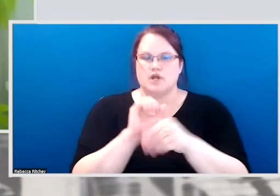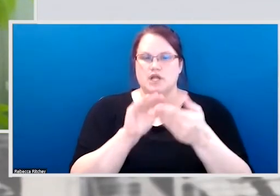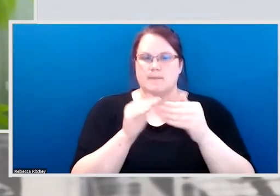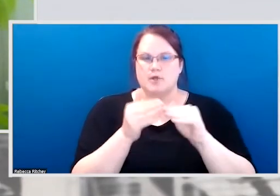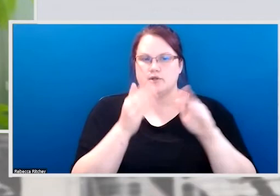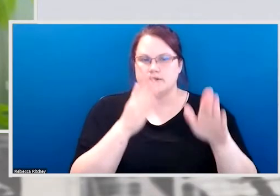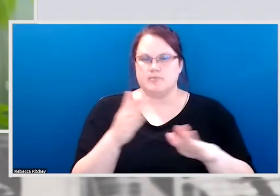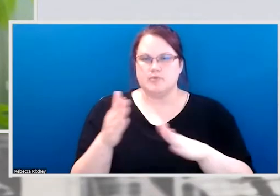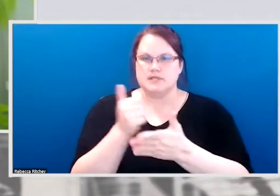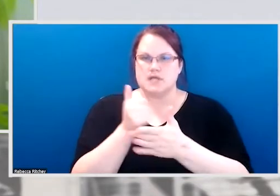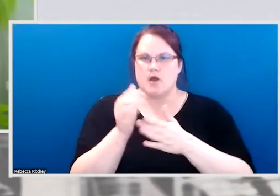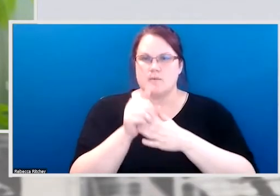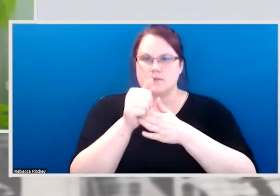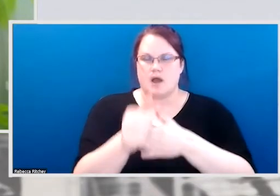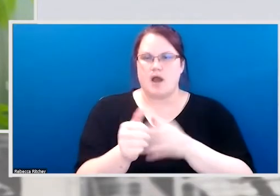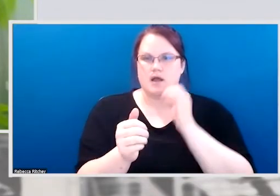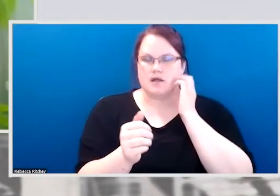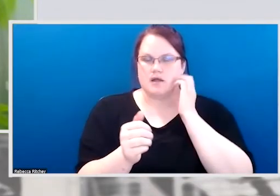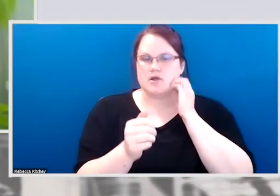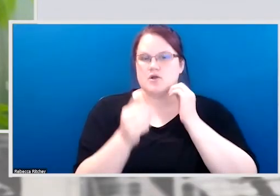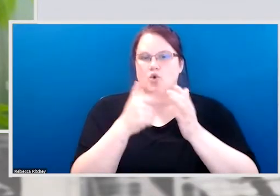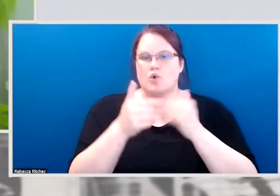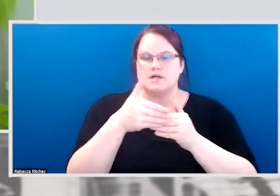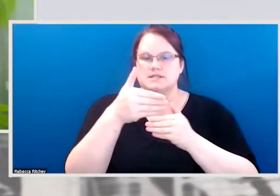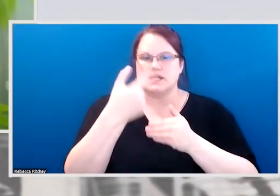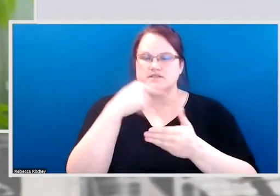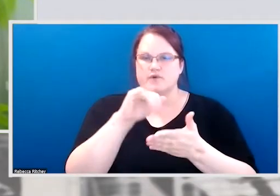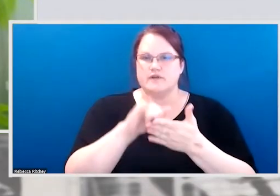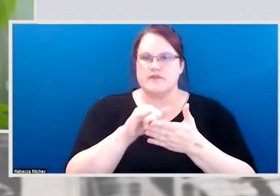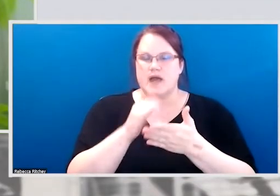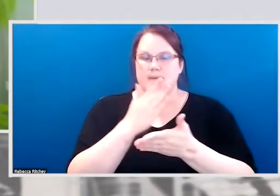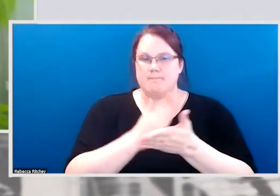help guide us in what's next for that phase of property.